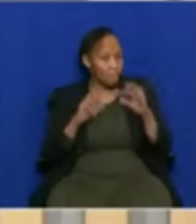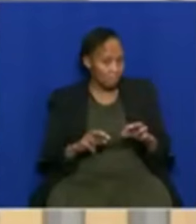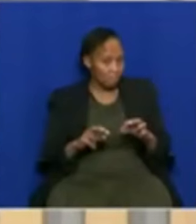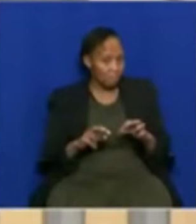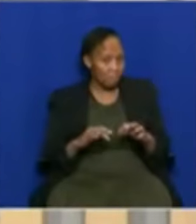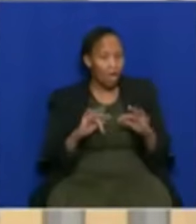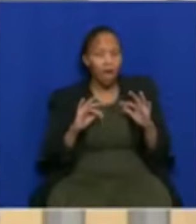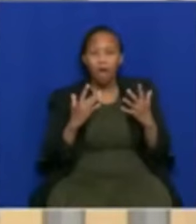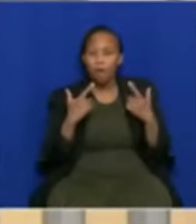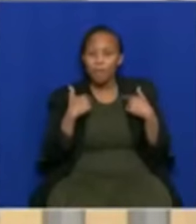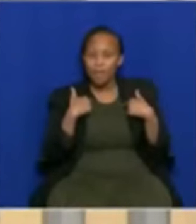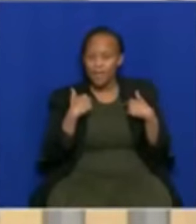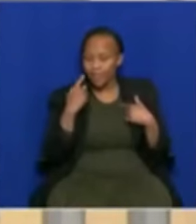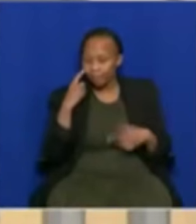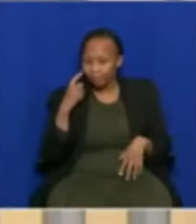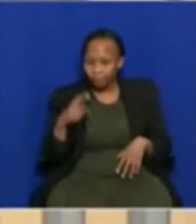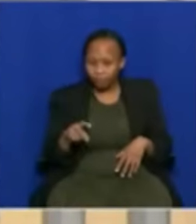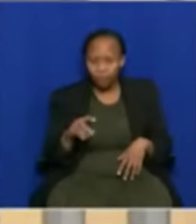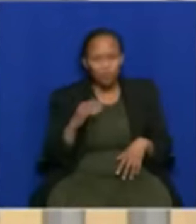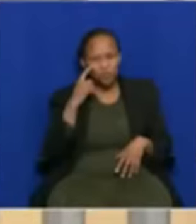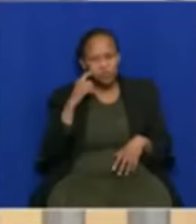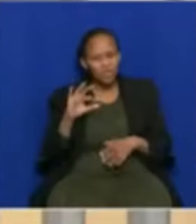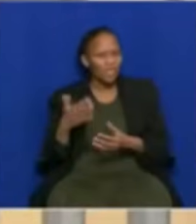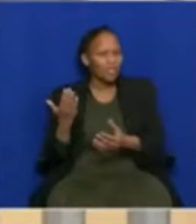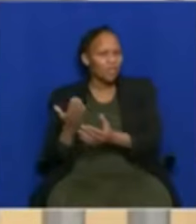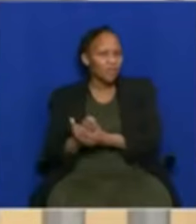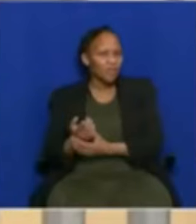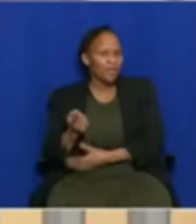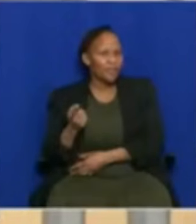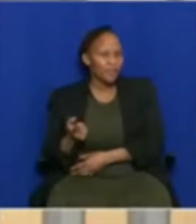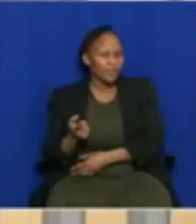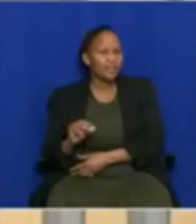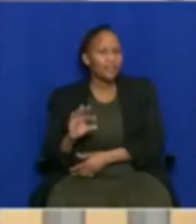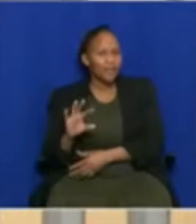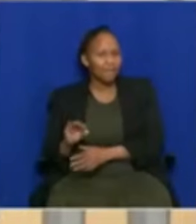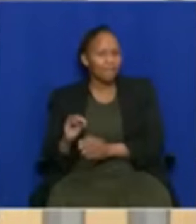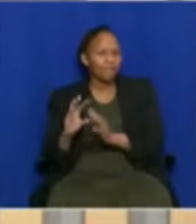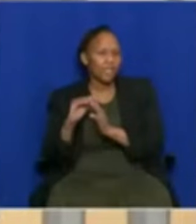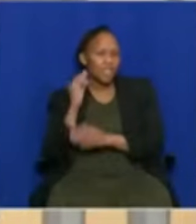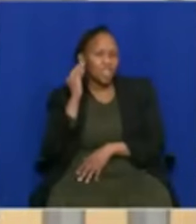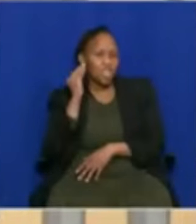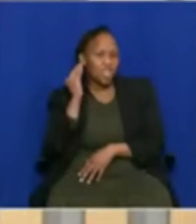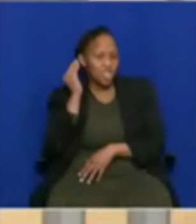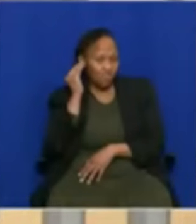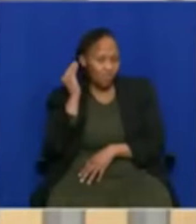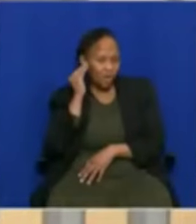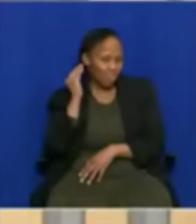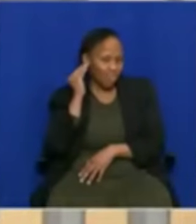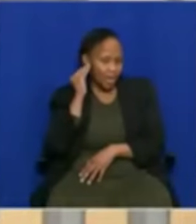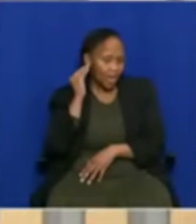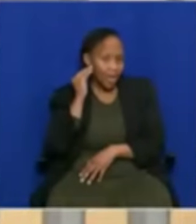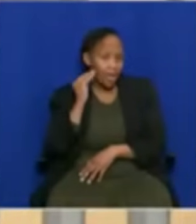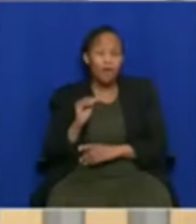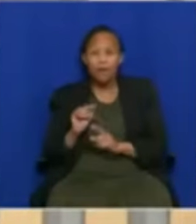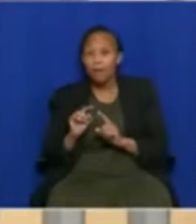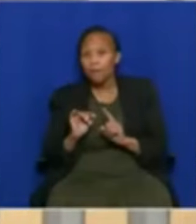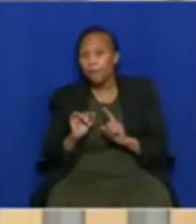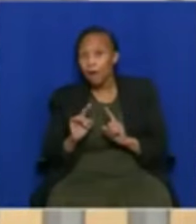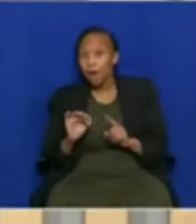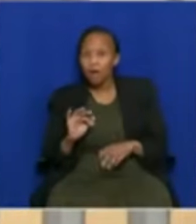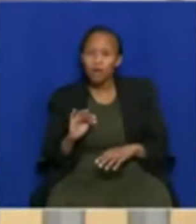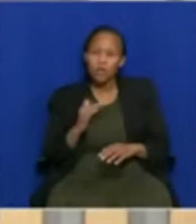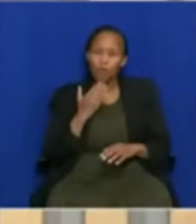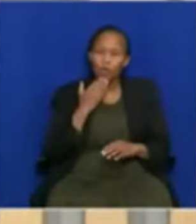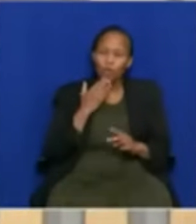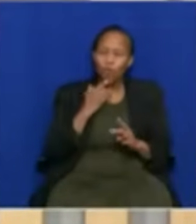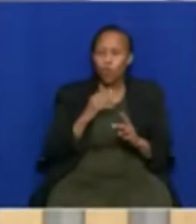sparse information, and it's not going into who by name, how. There's